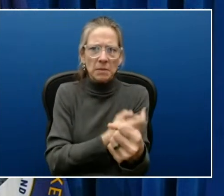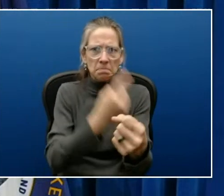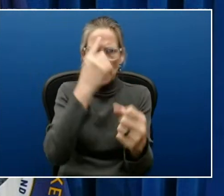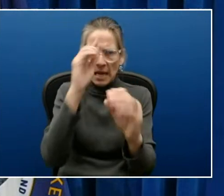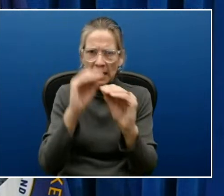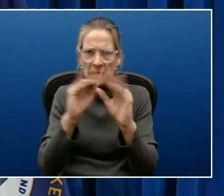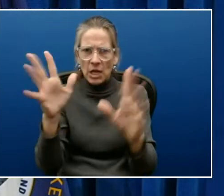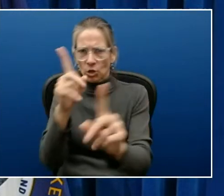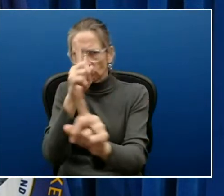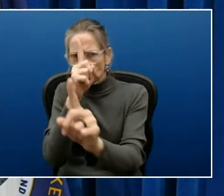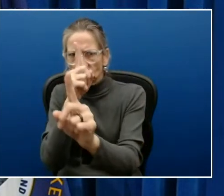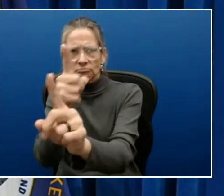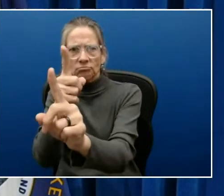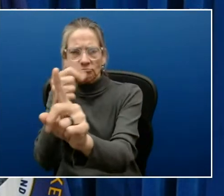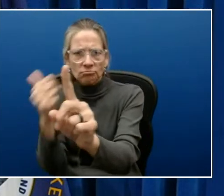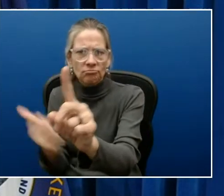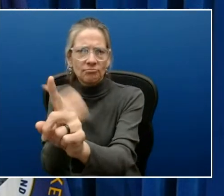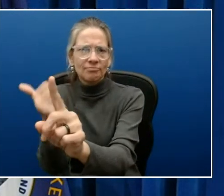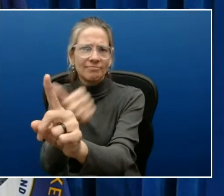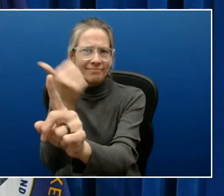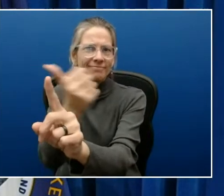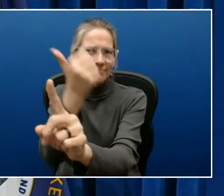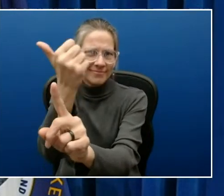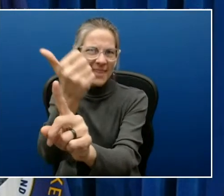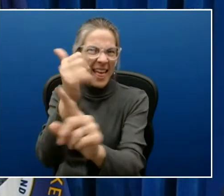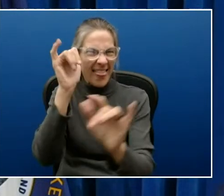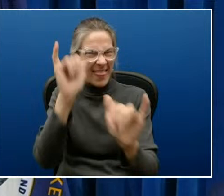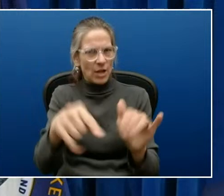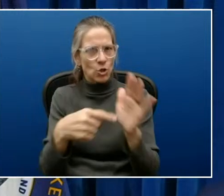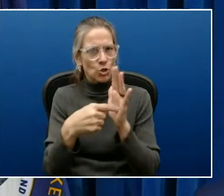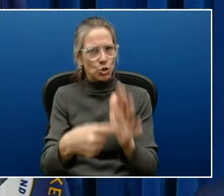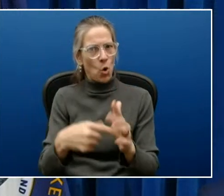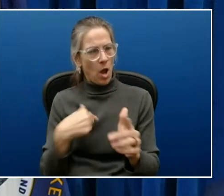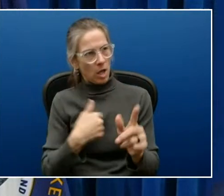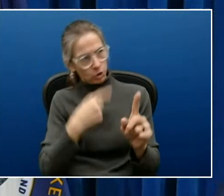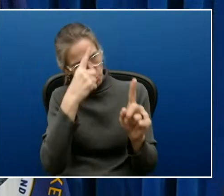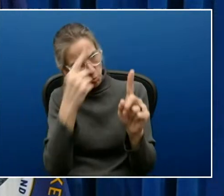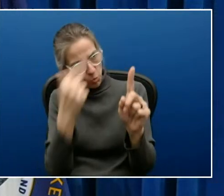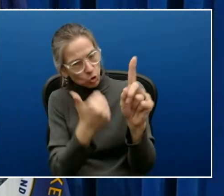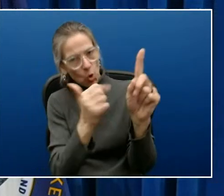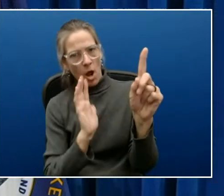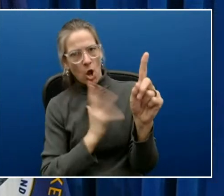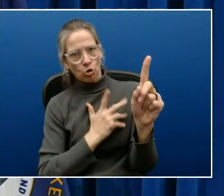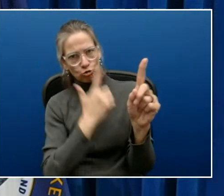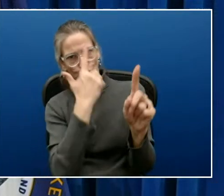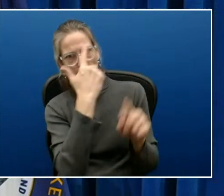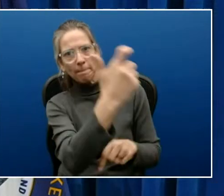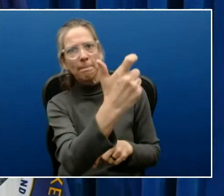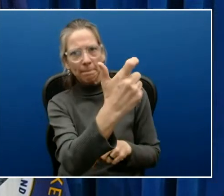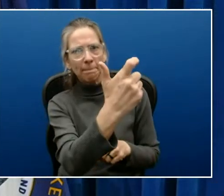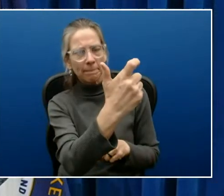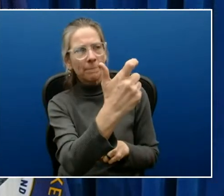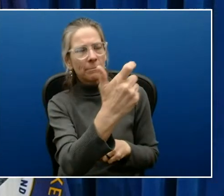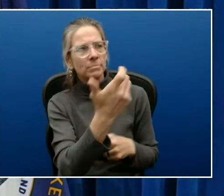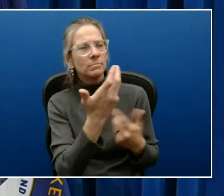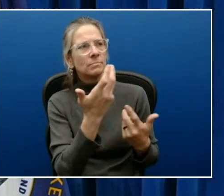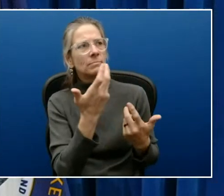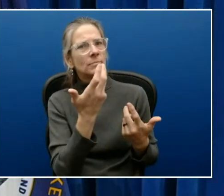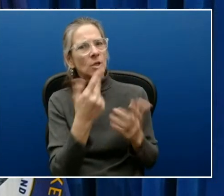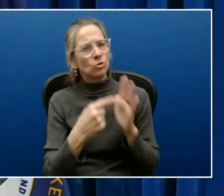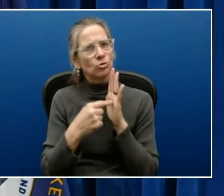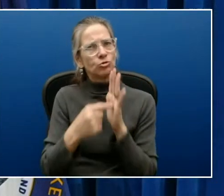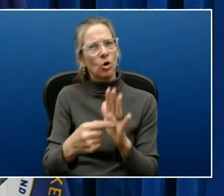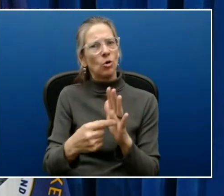reflects the pursuit of our dreams and how along the way challenges appeared that turned the path